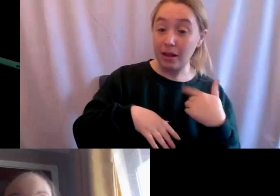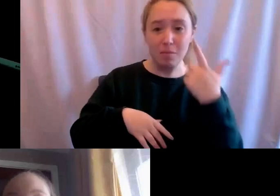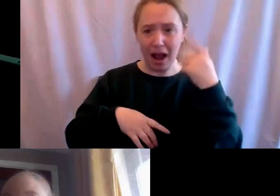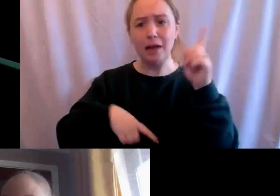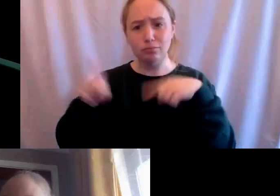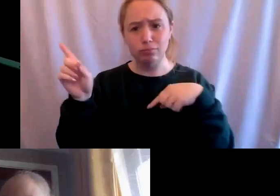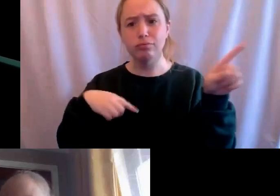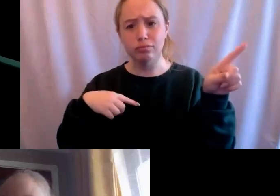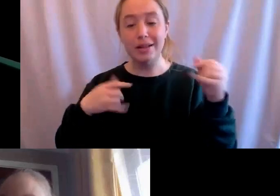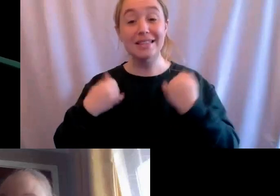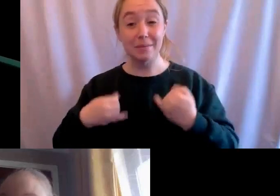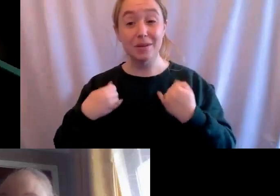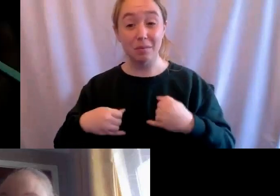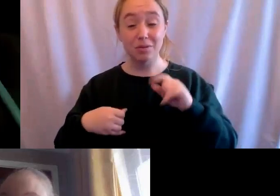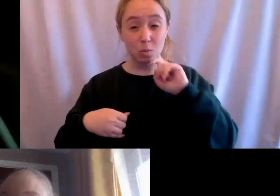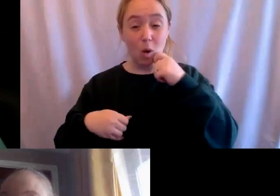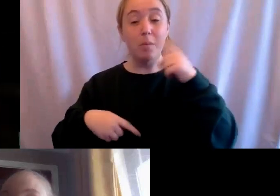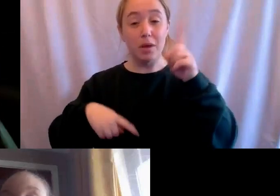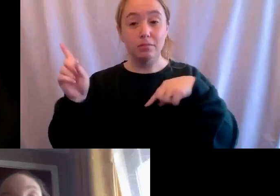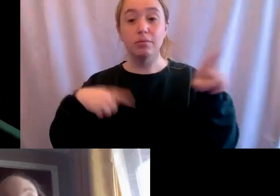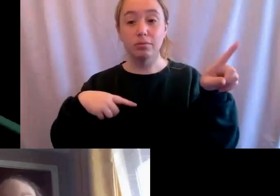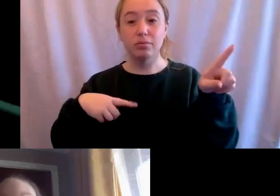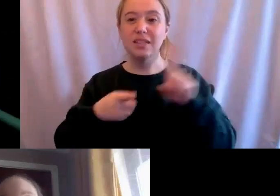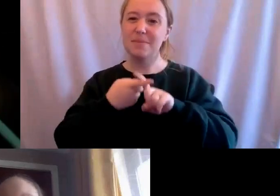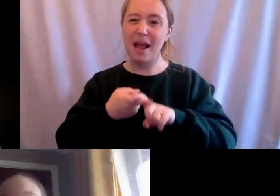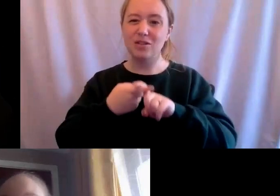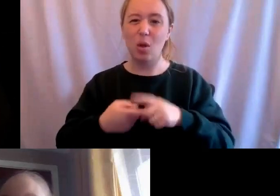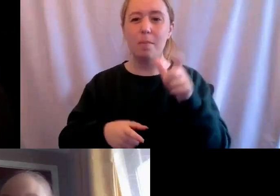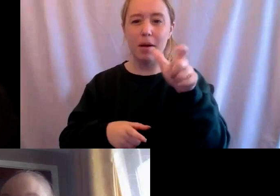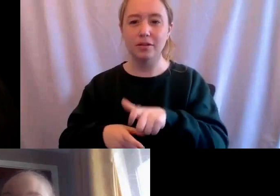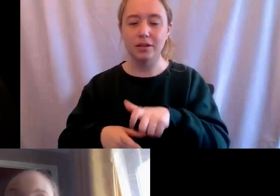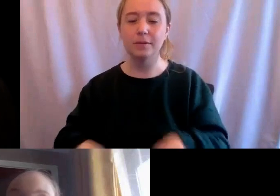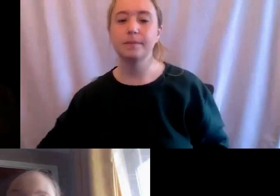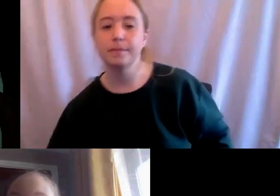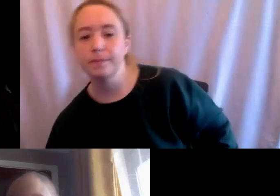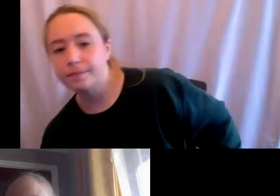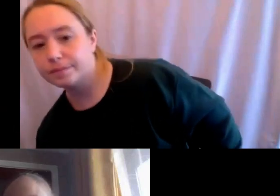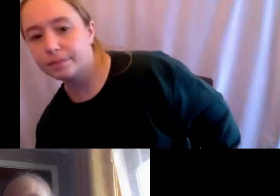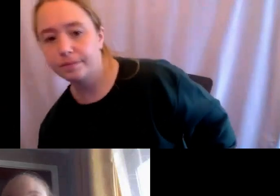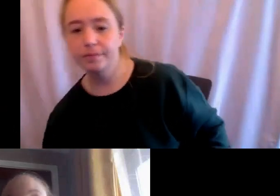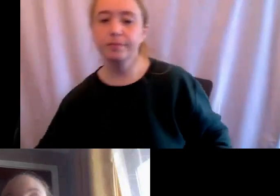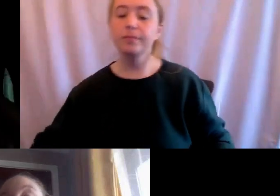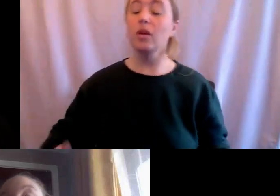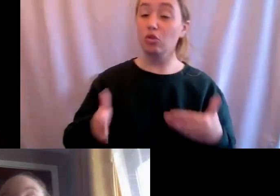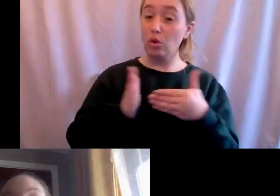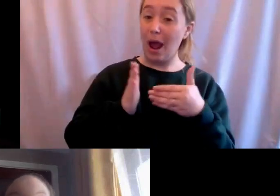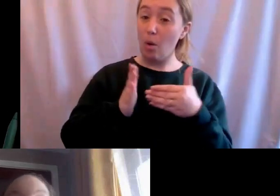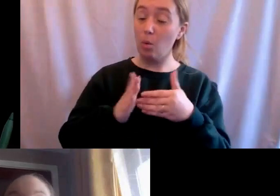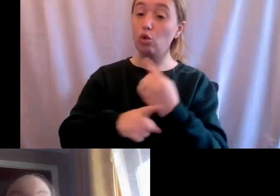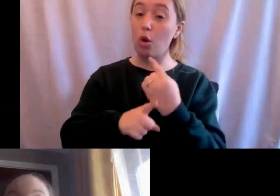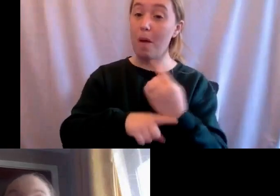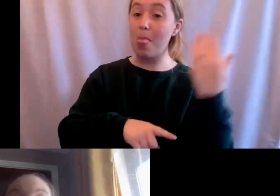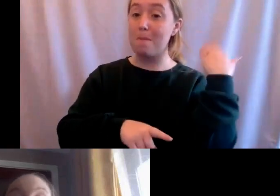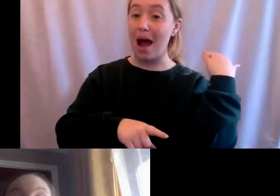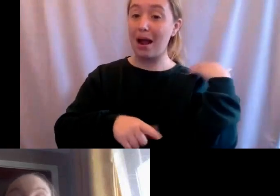these symptoms differently. So we're moving towards the back of the pelvis now, and we're on to the bottom here. People